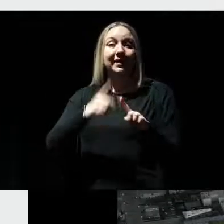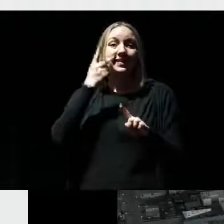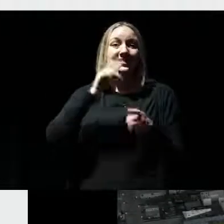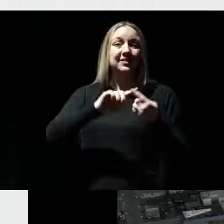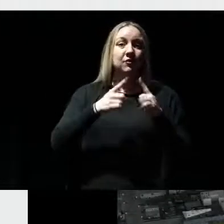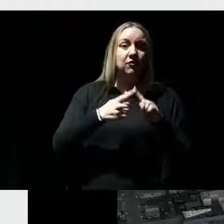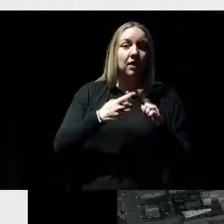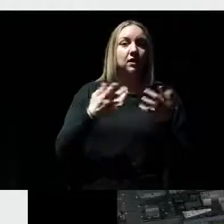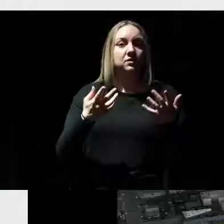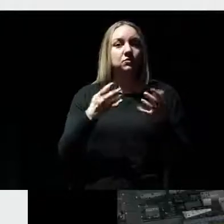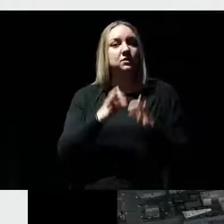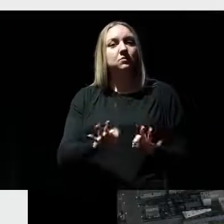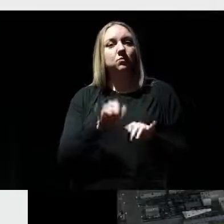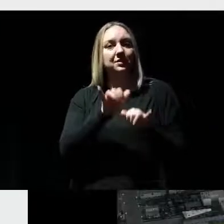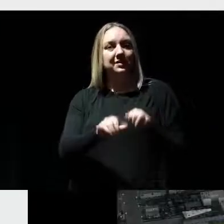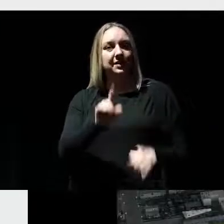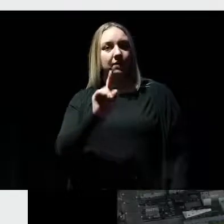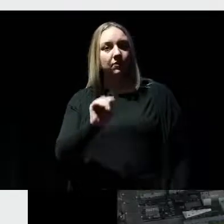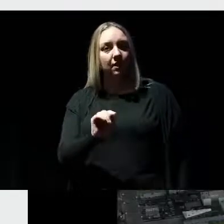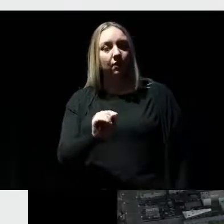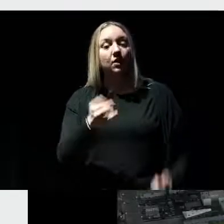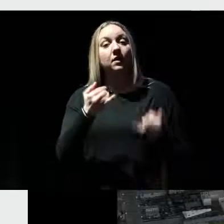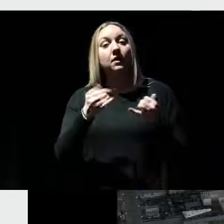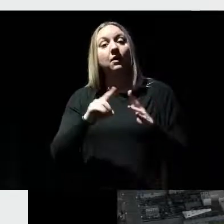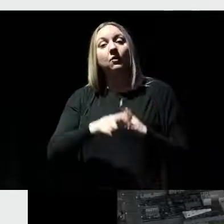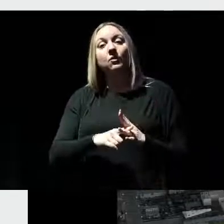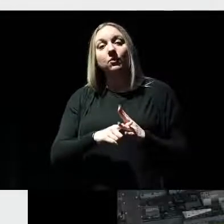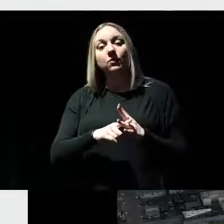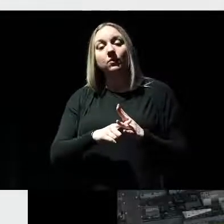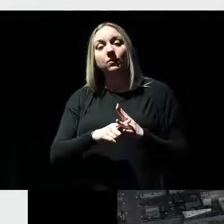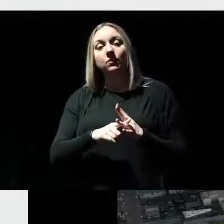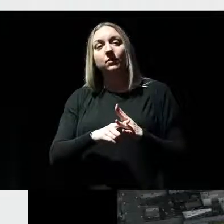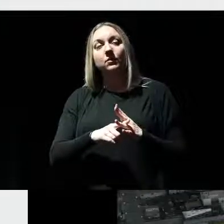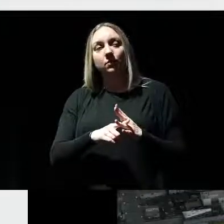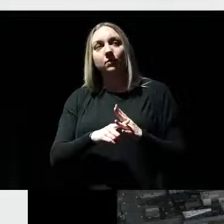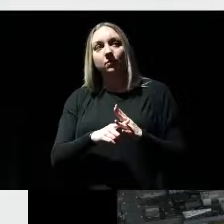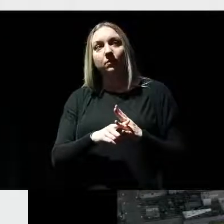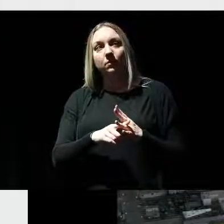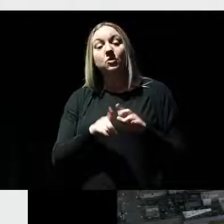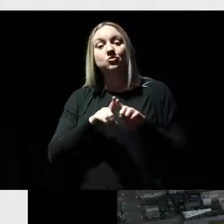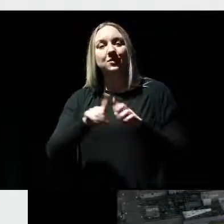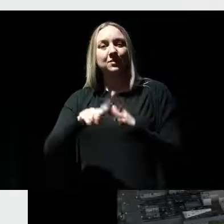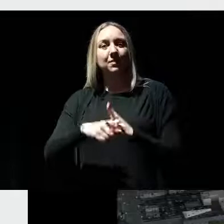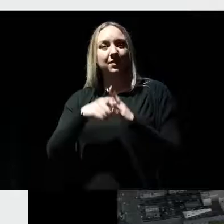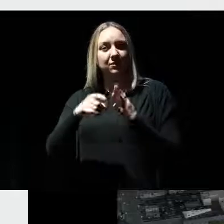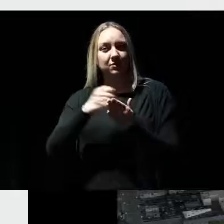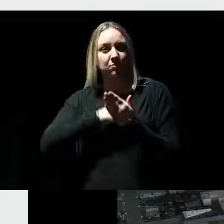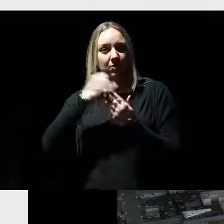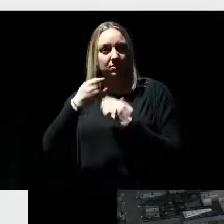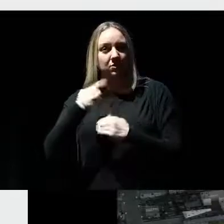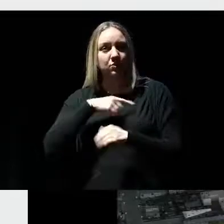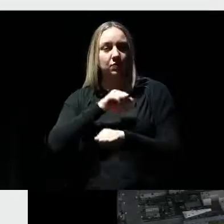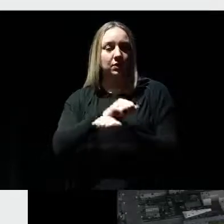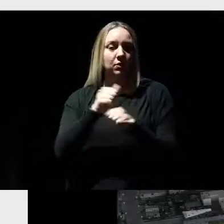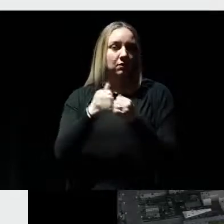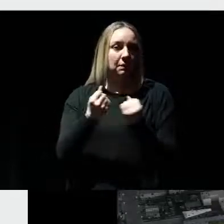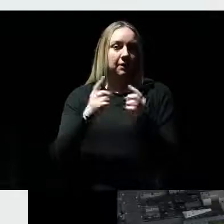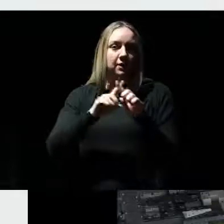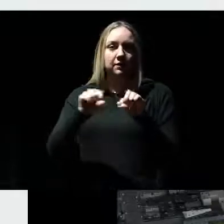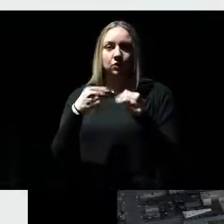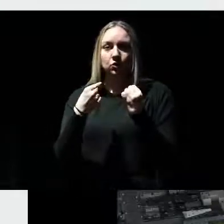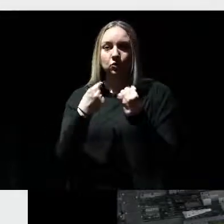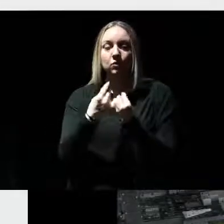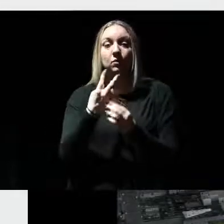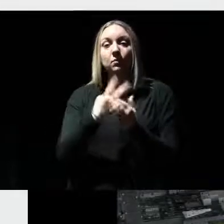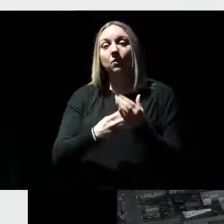In the beginning of the project, we worked with a number of groups, both nonprofit